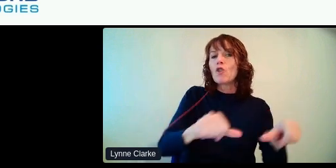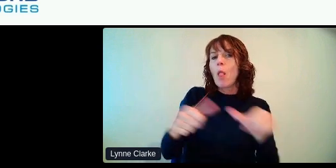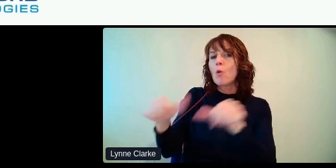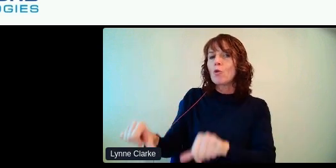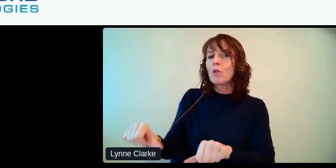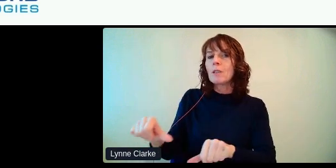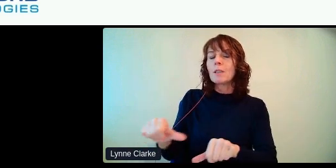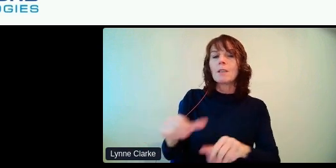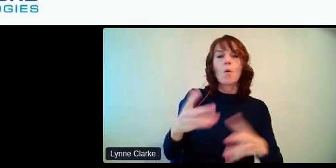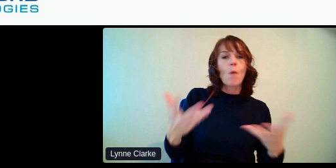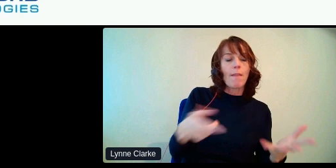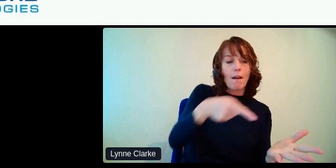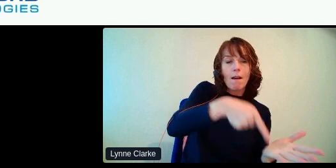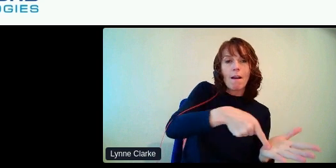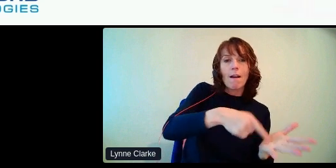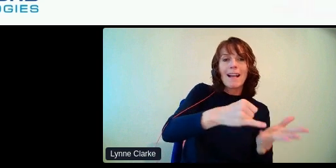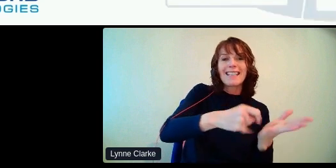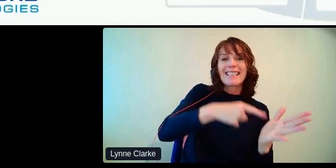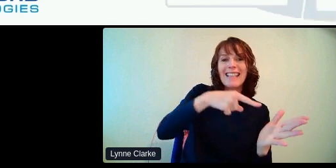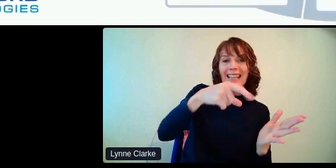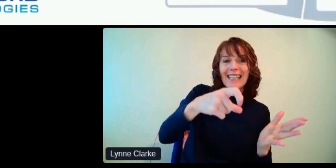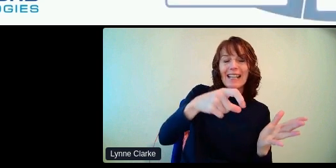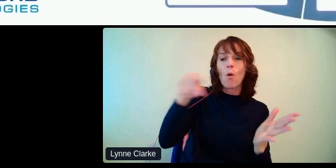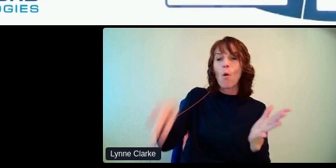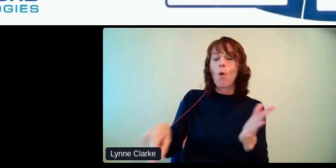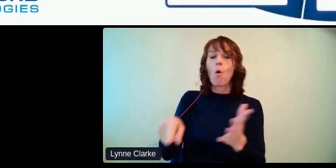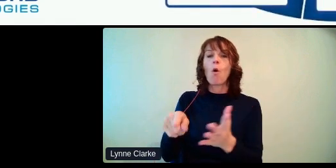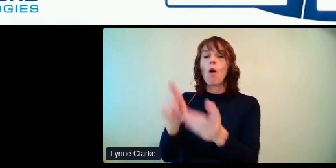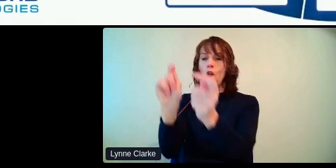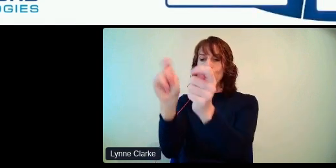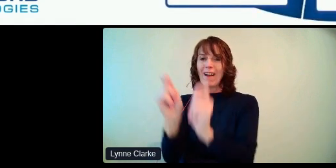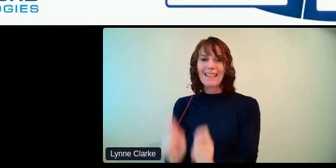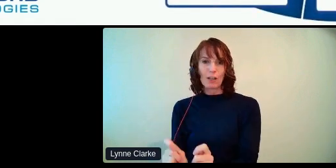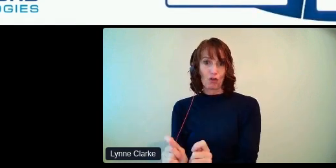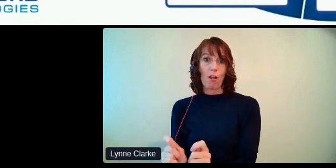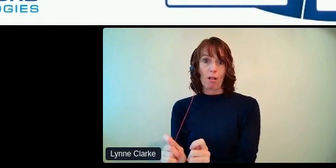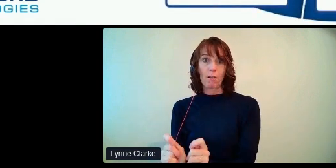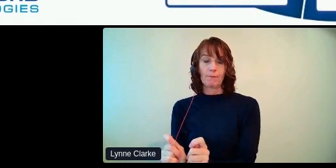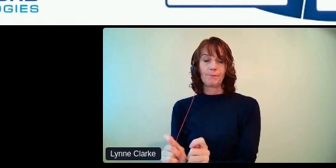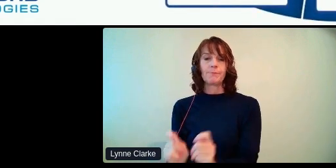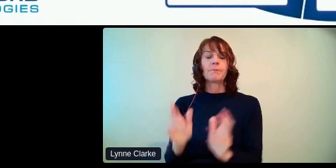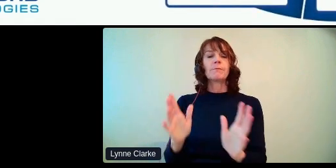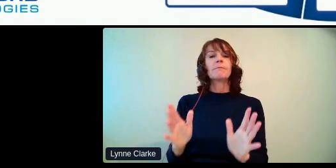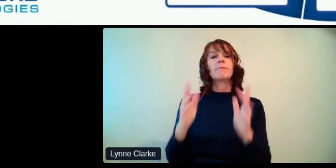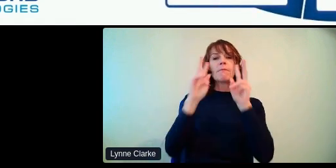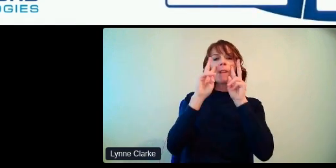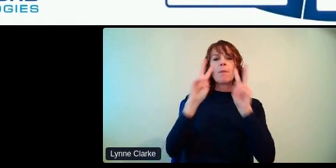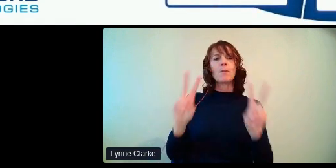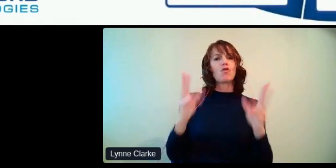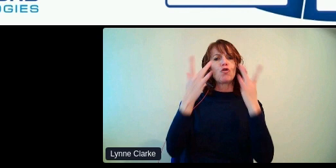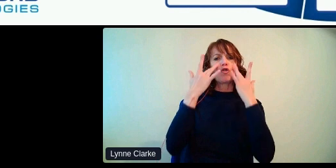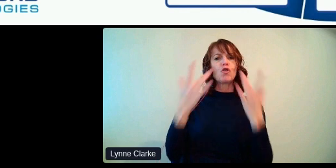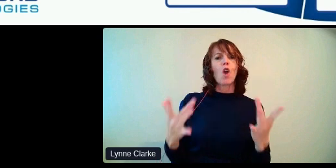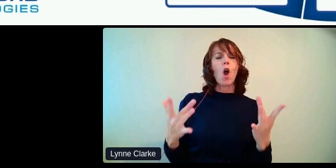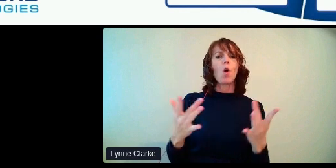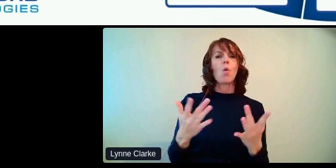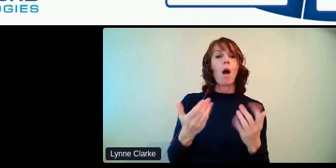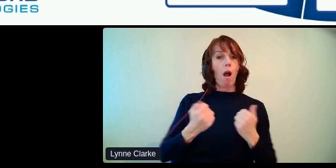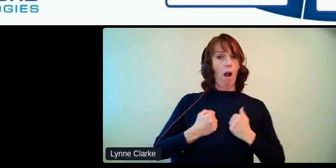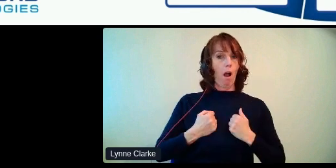about static documents or transactional documents. So let me introduce you to the AccessibilityNow